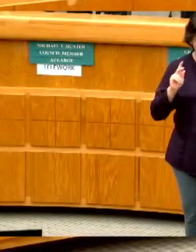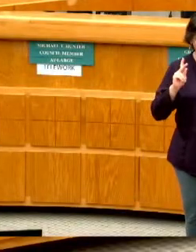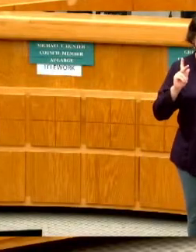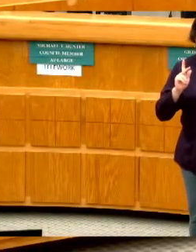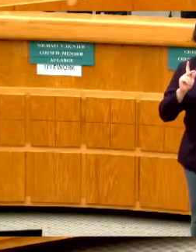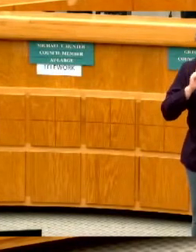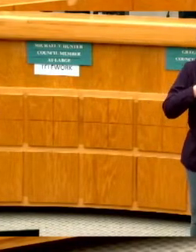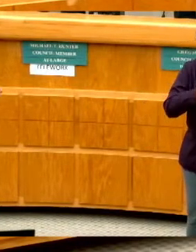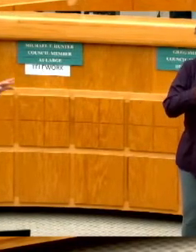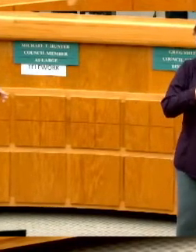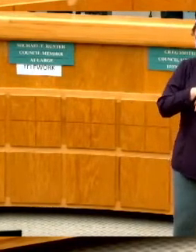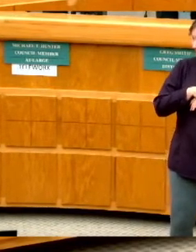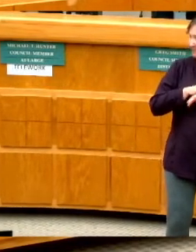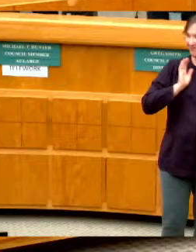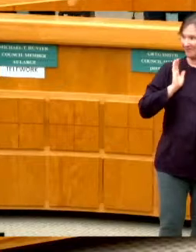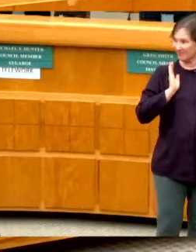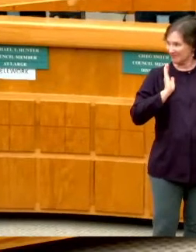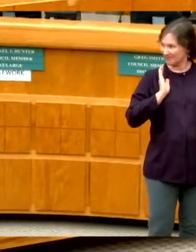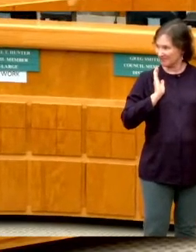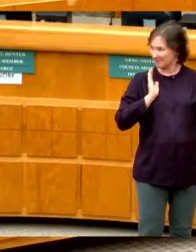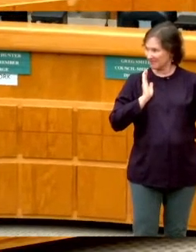Well,